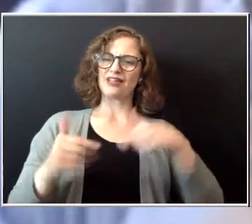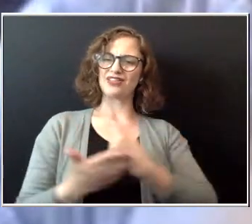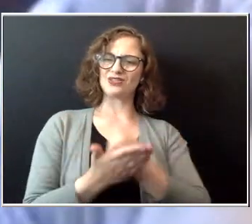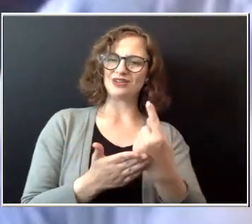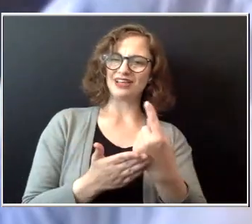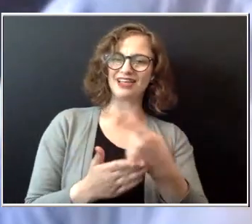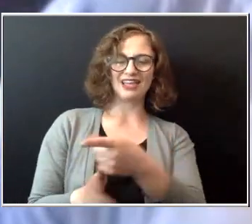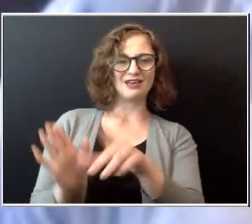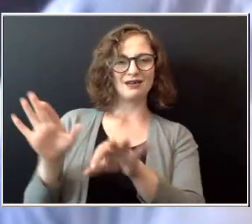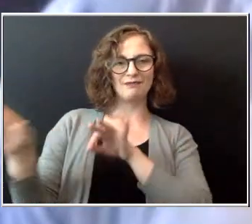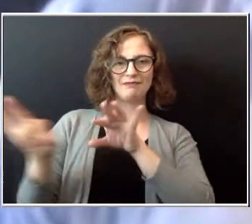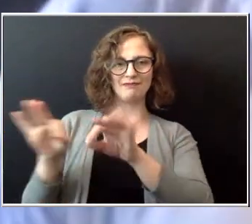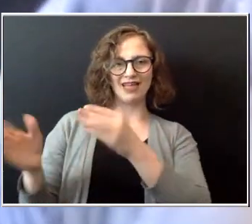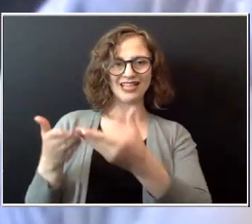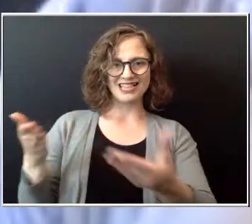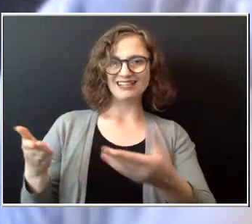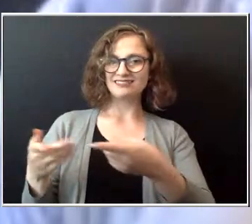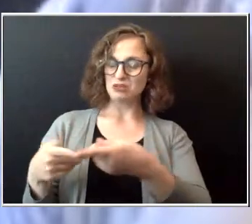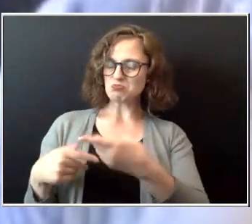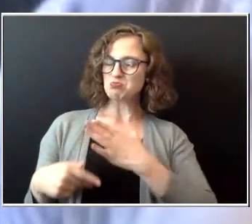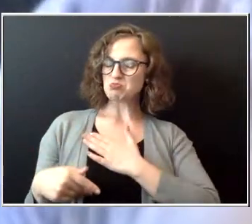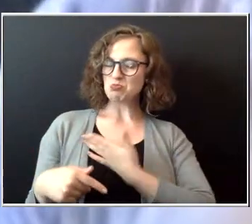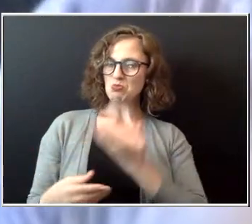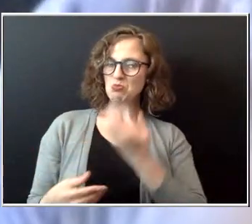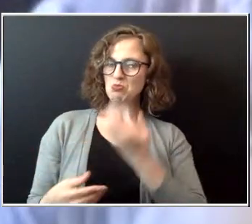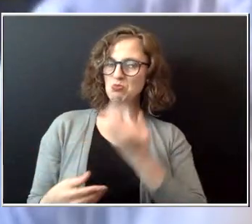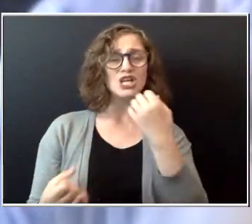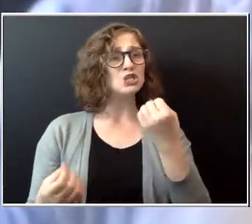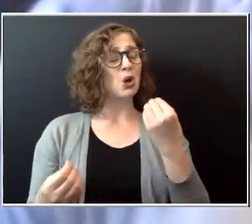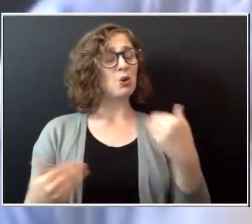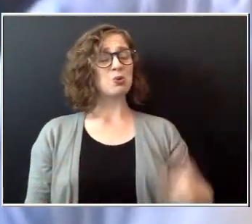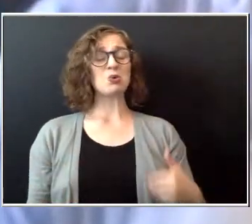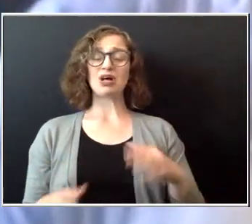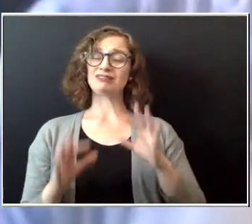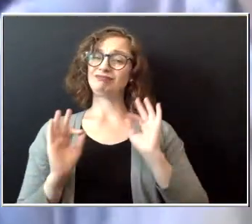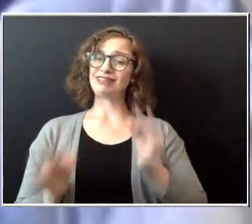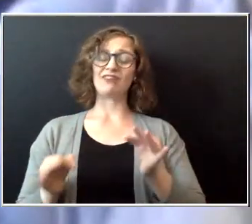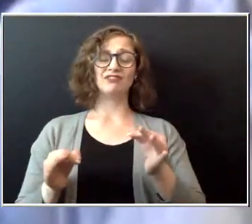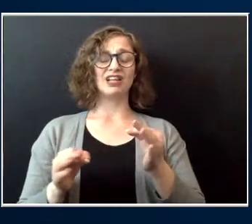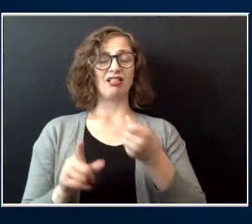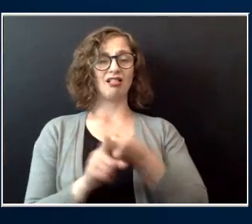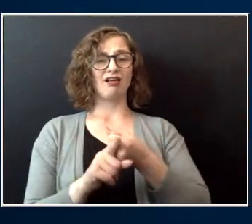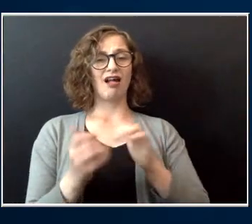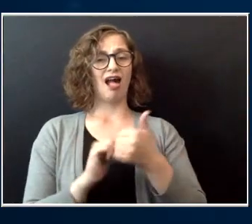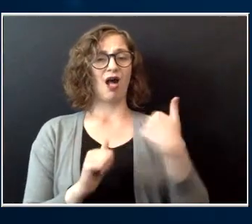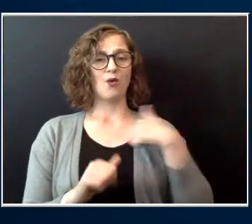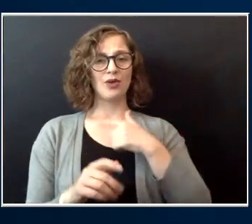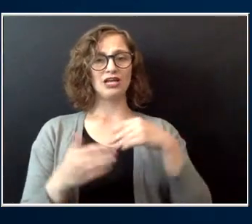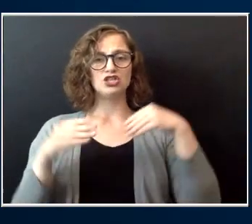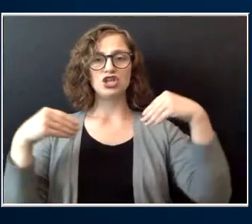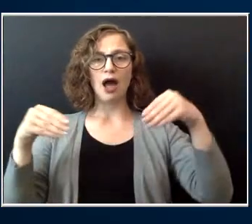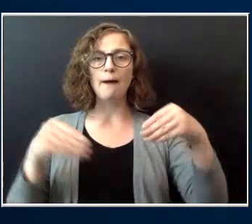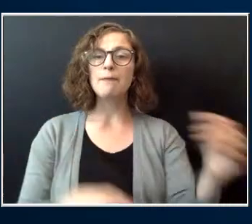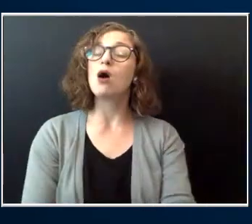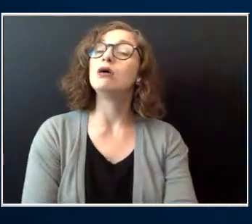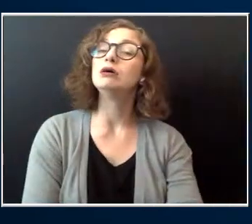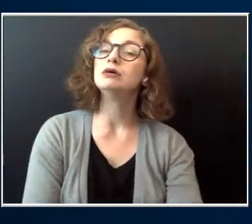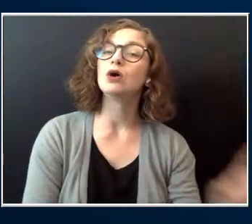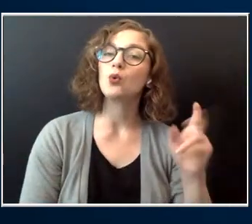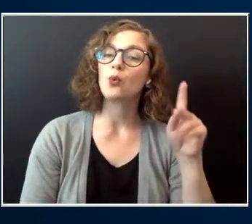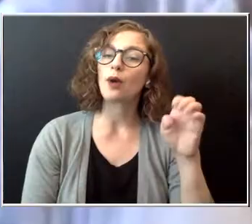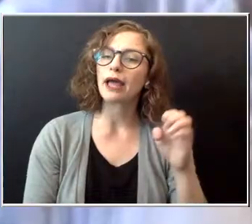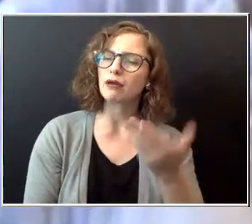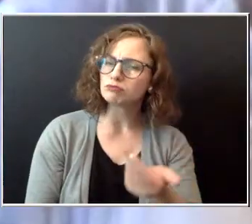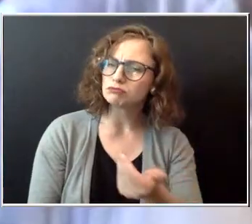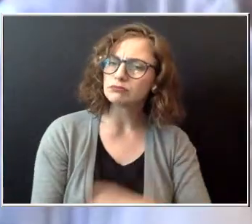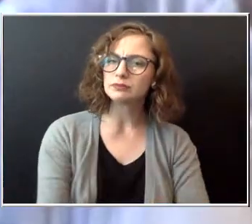eat. So definitely has changed the way we shop. I'm with you. Go ahead.